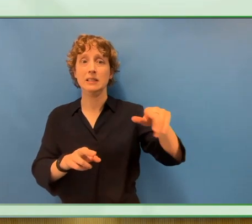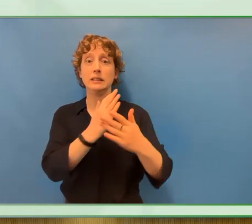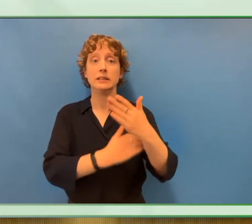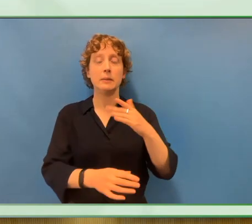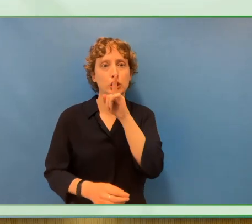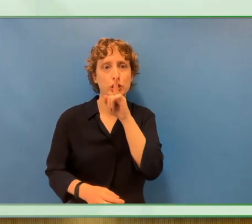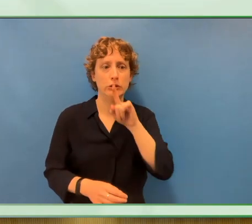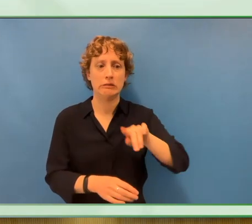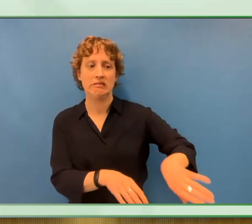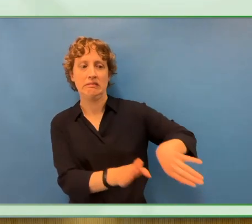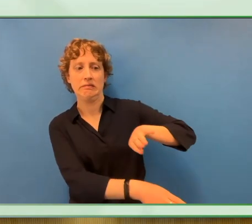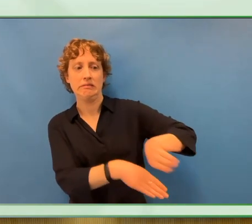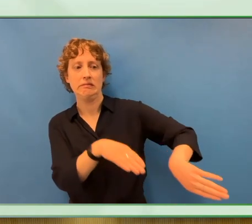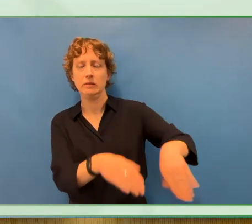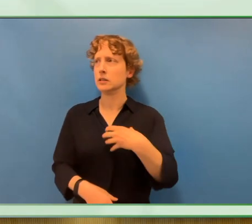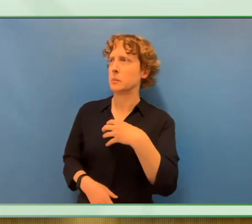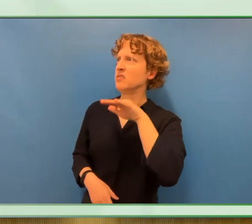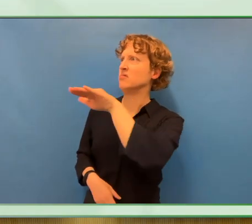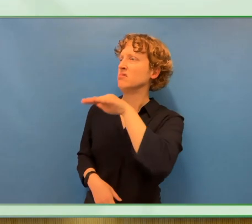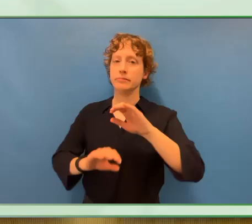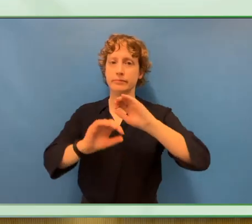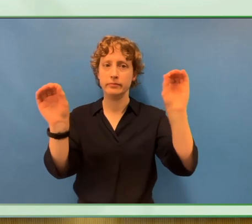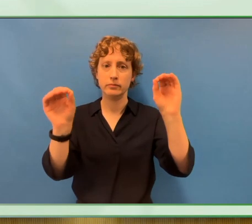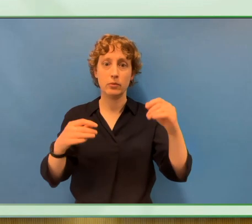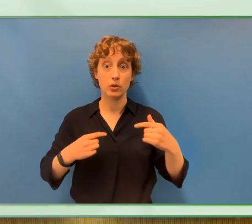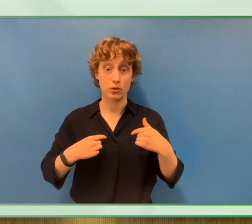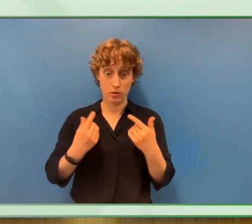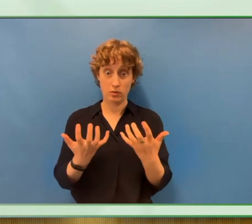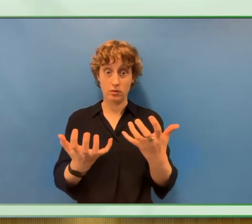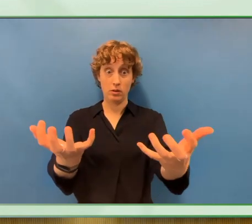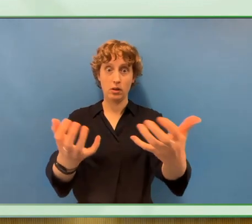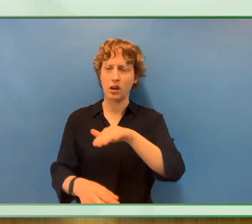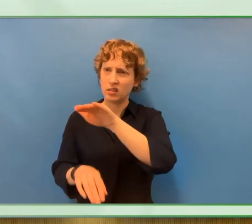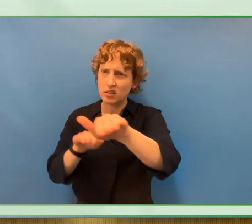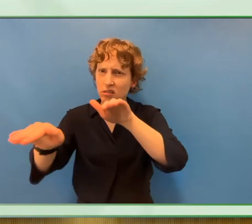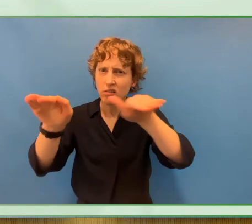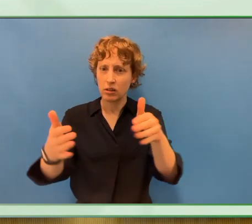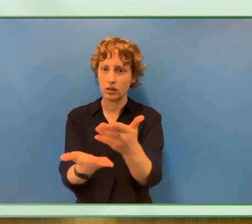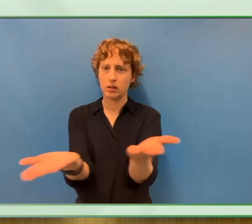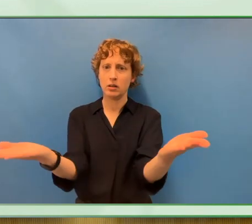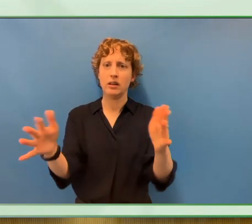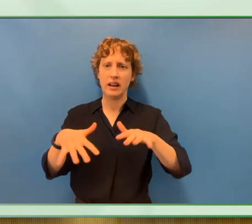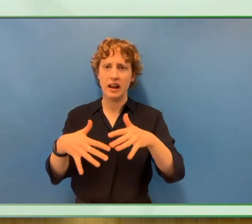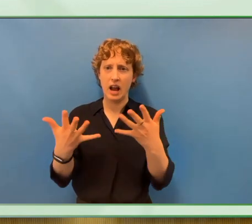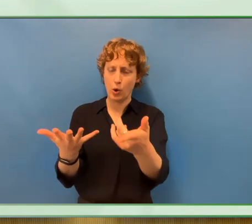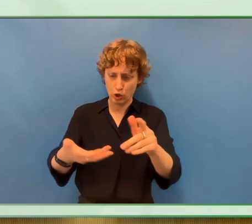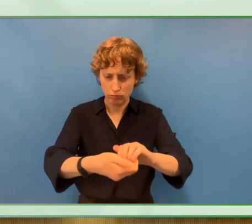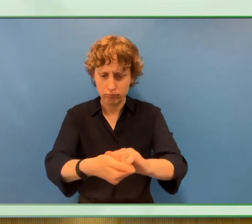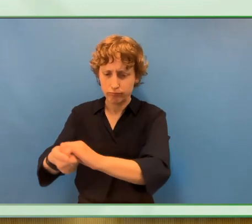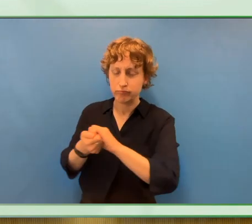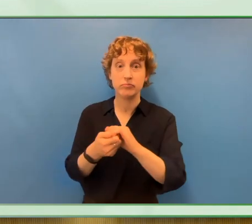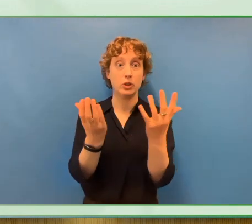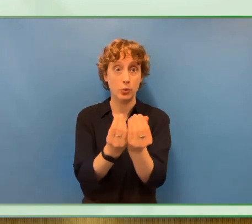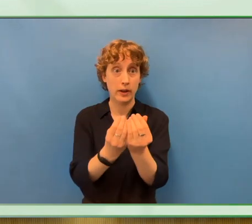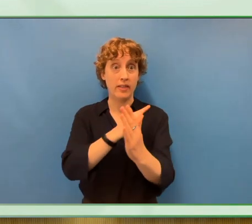question for all of us in this room is, what are we doing to advocate with disabled people the understanding of their rights